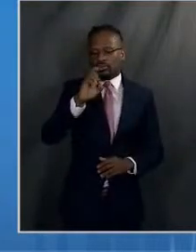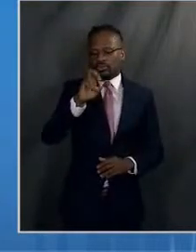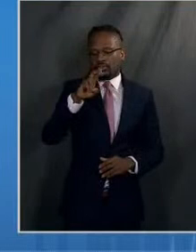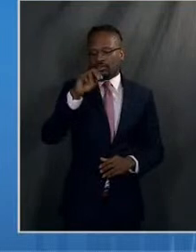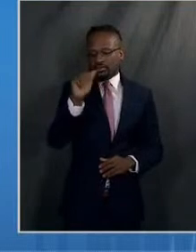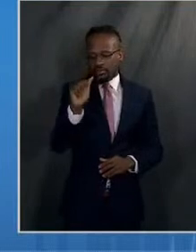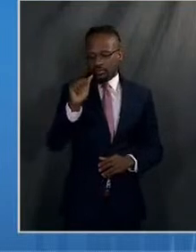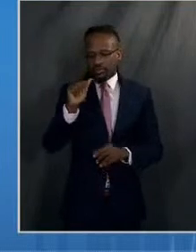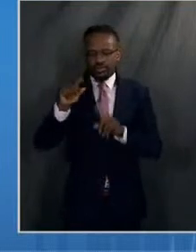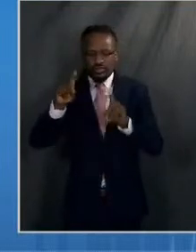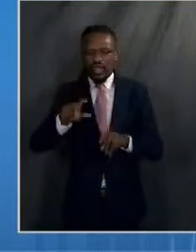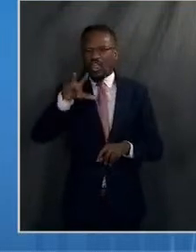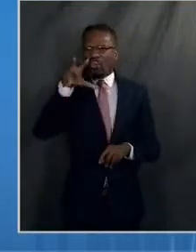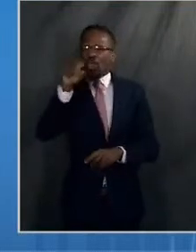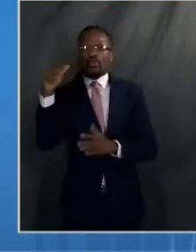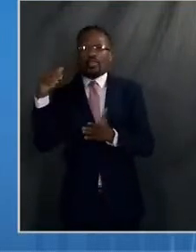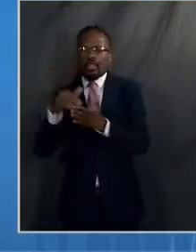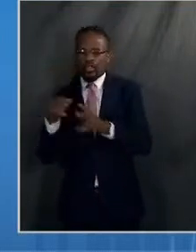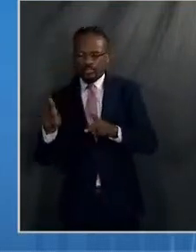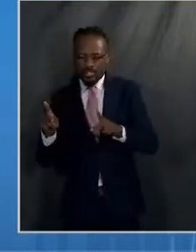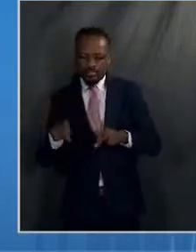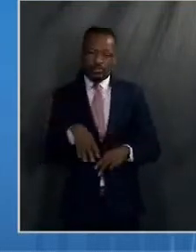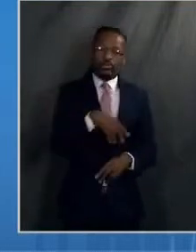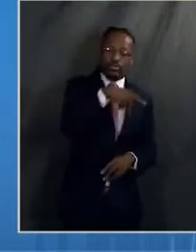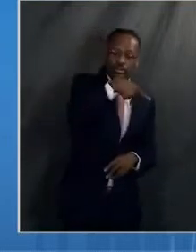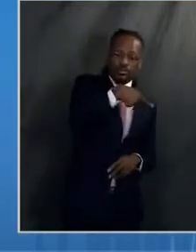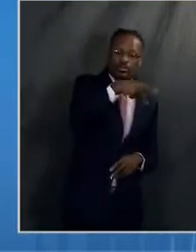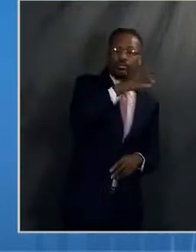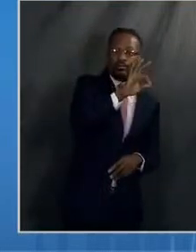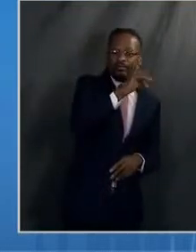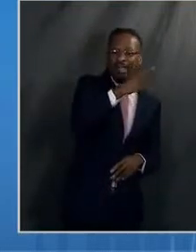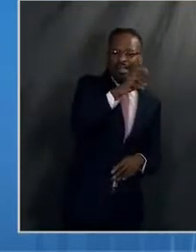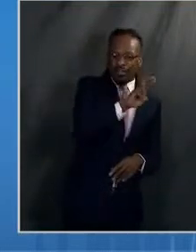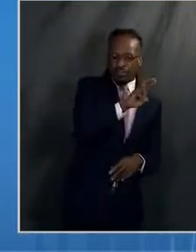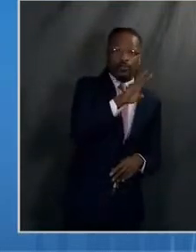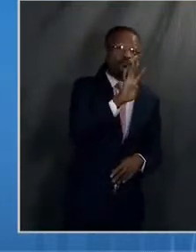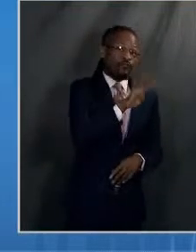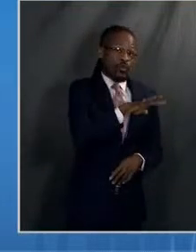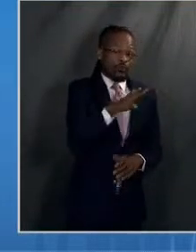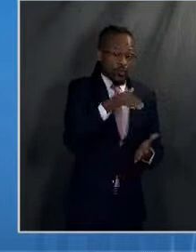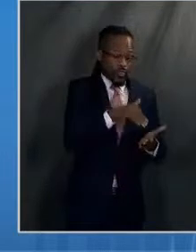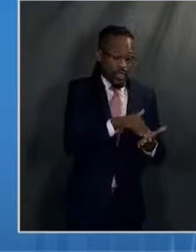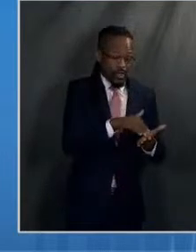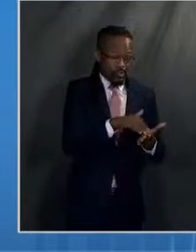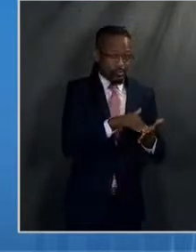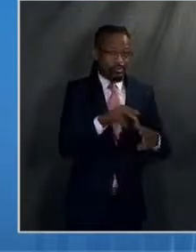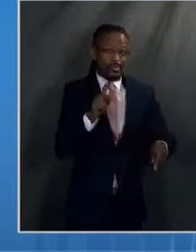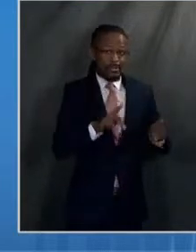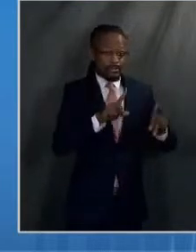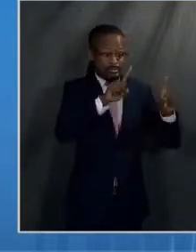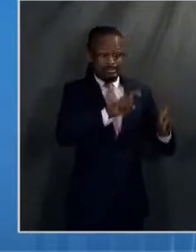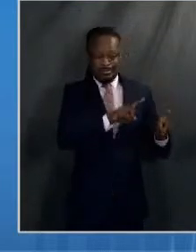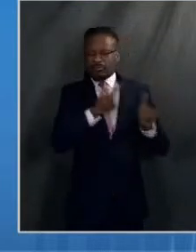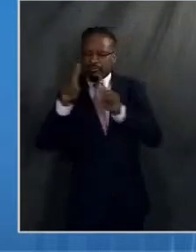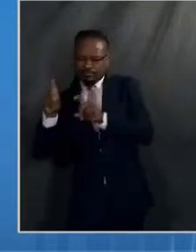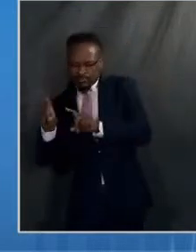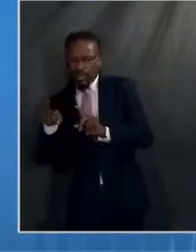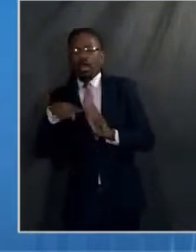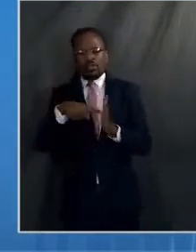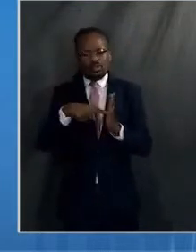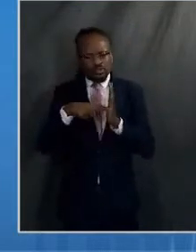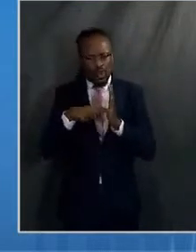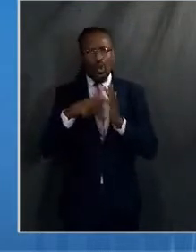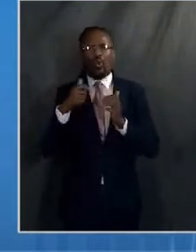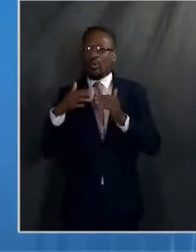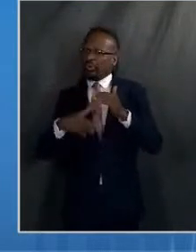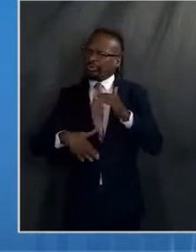people and the Pfizer trial with 44,000 people indicate to us that maximum responses are given with a